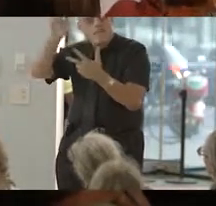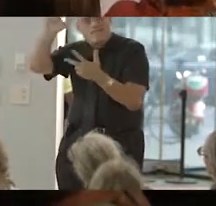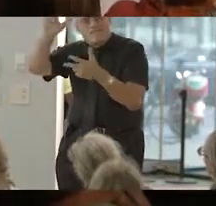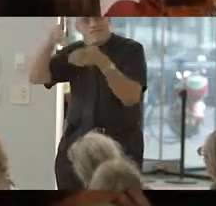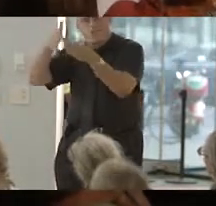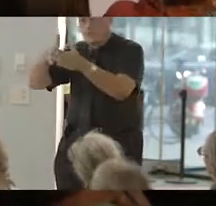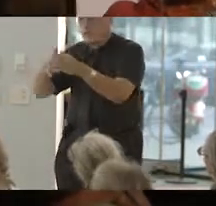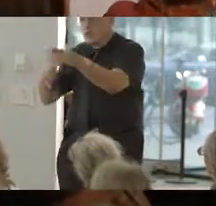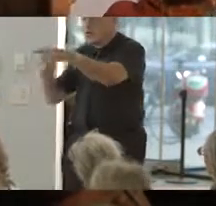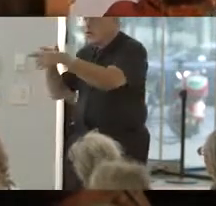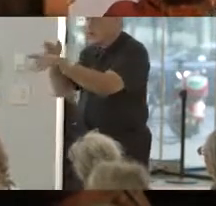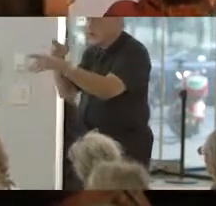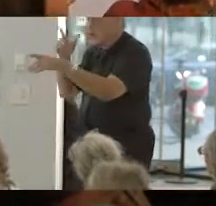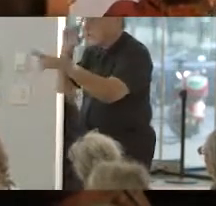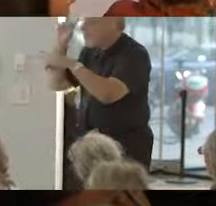Street.